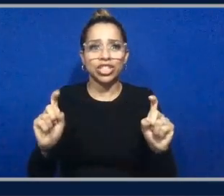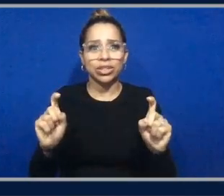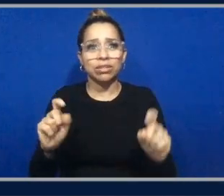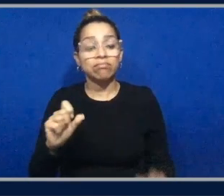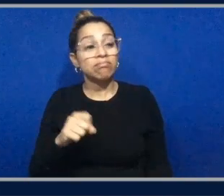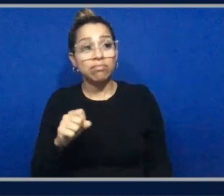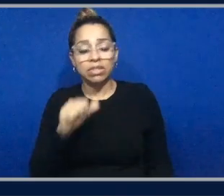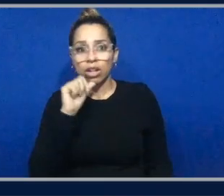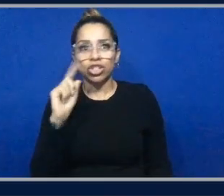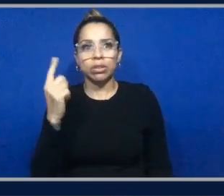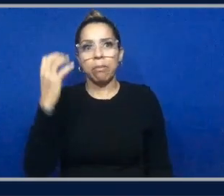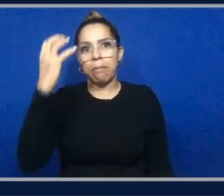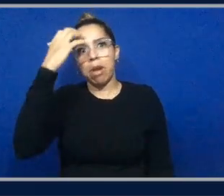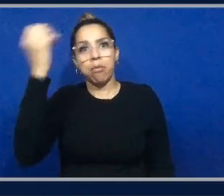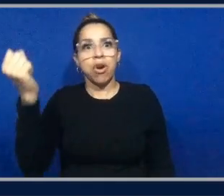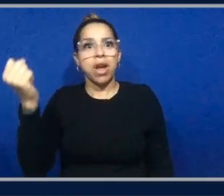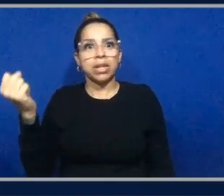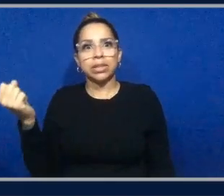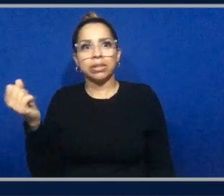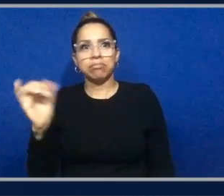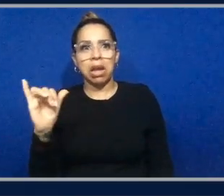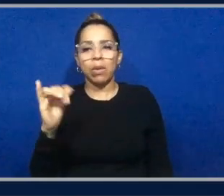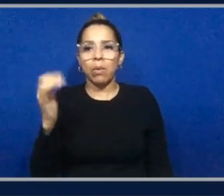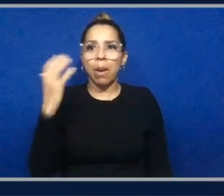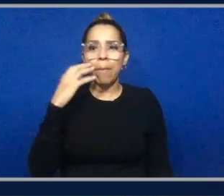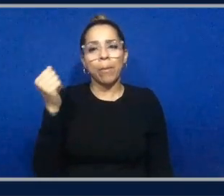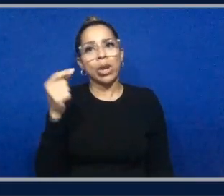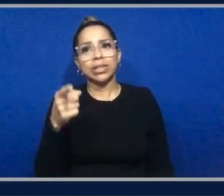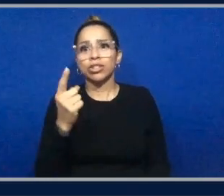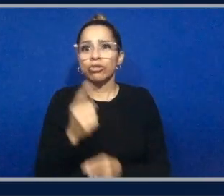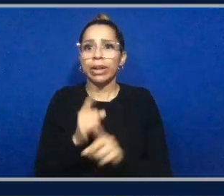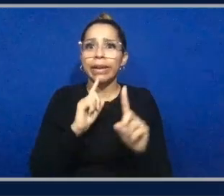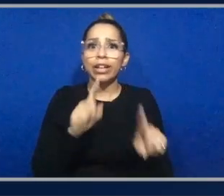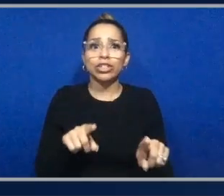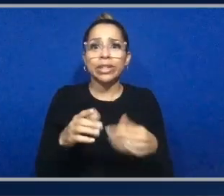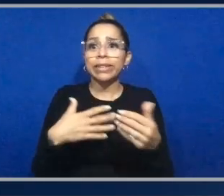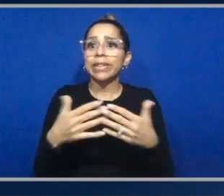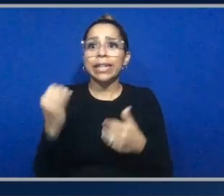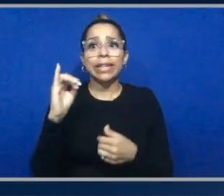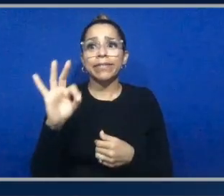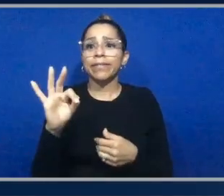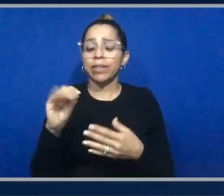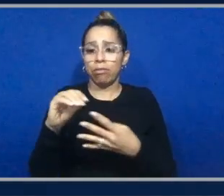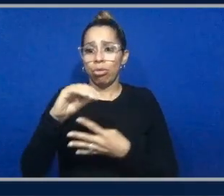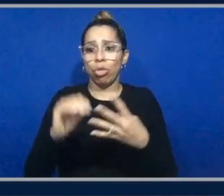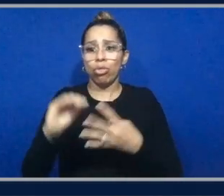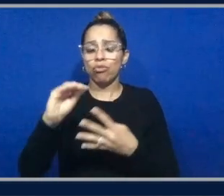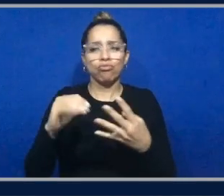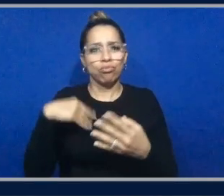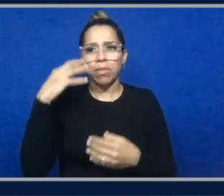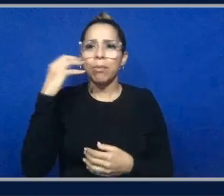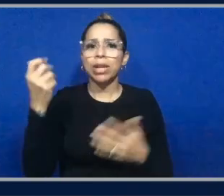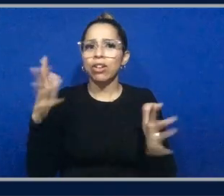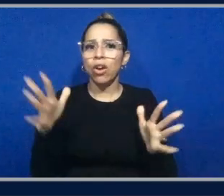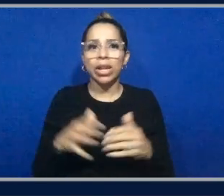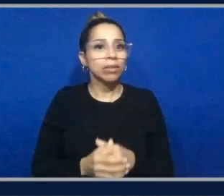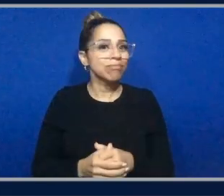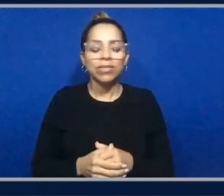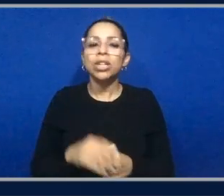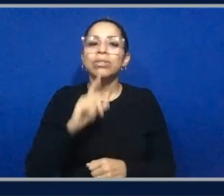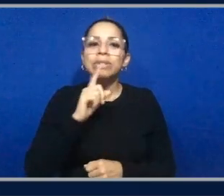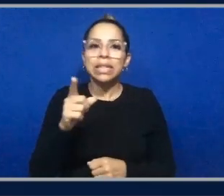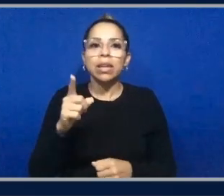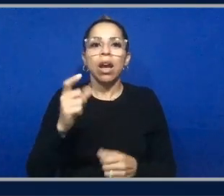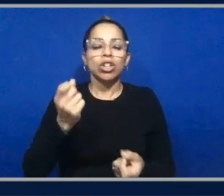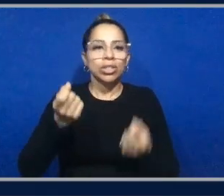hey, I'm going to memorize this as like the correct answer. Like even if they rotate it, I memorize it. But it's like you're actually digging into it. You're understanding like what is